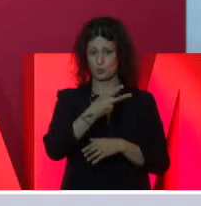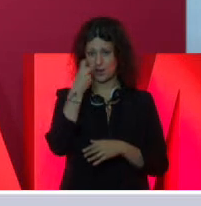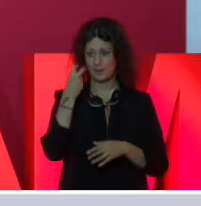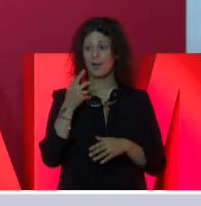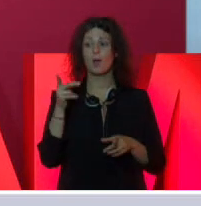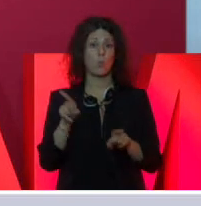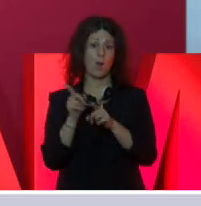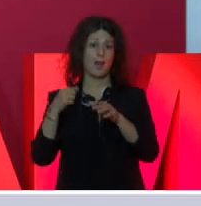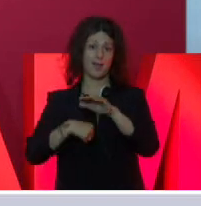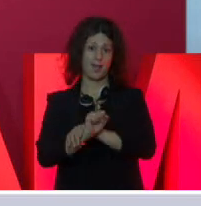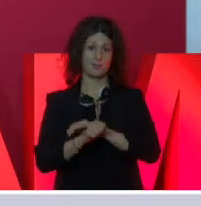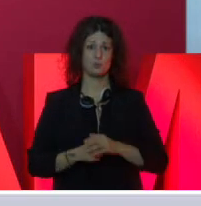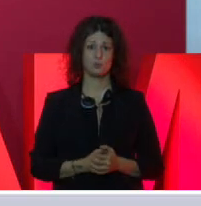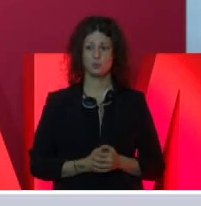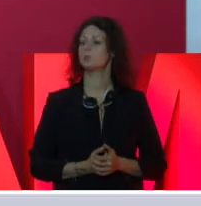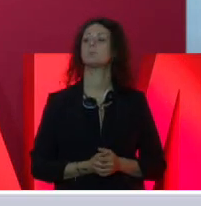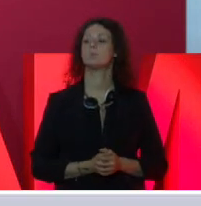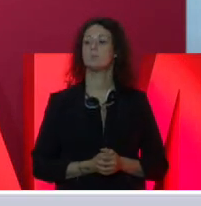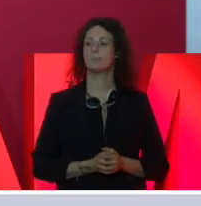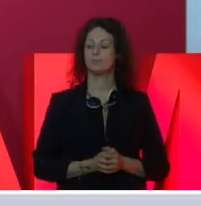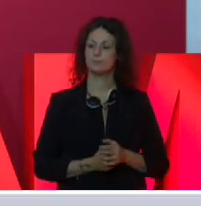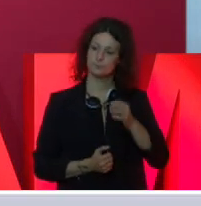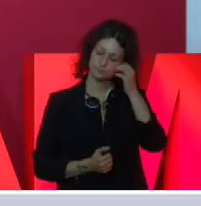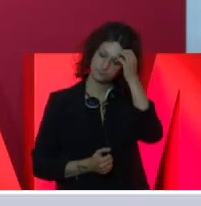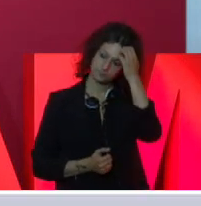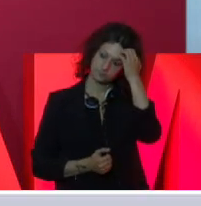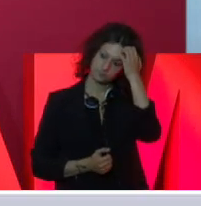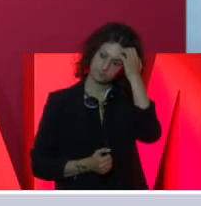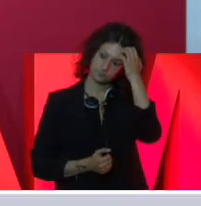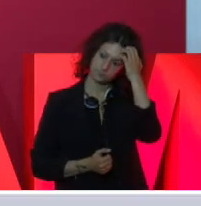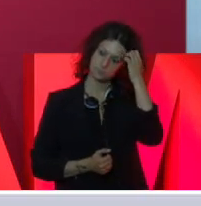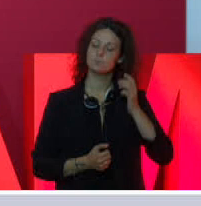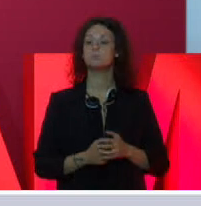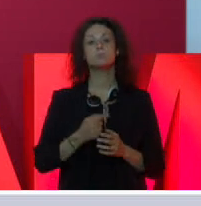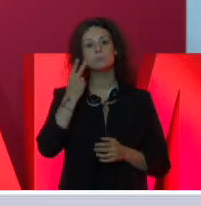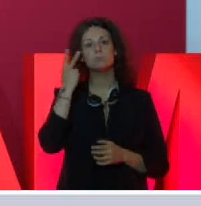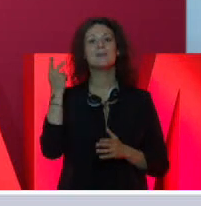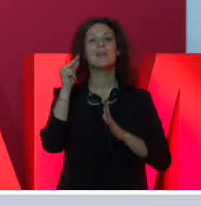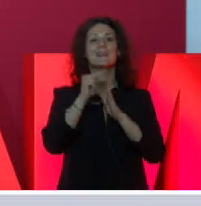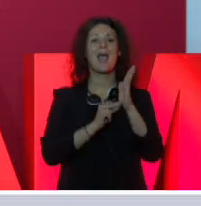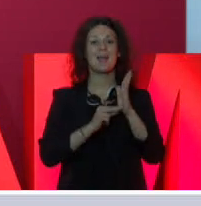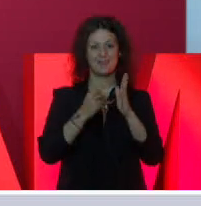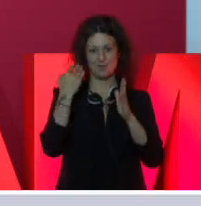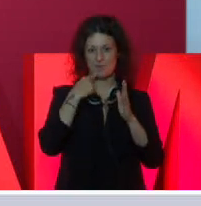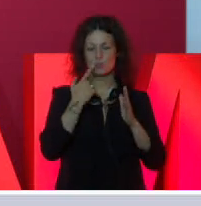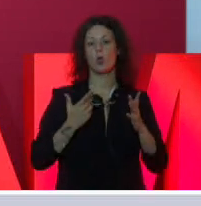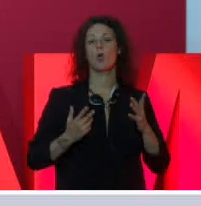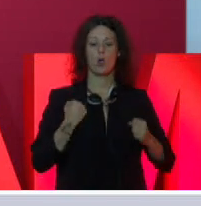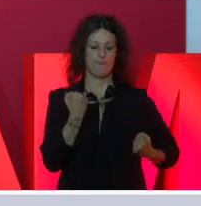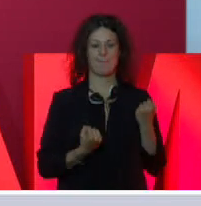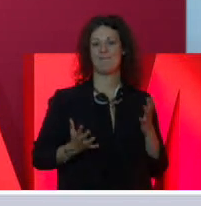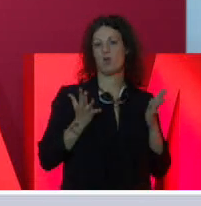done, essentially, is we took data that concern performance and that concern